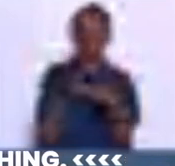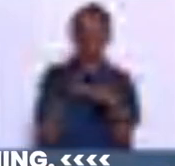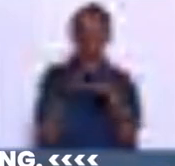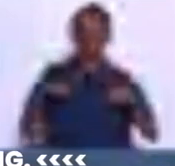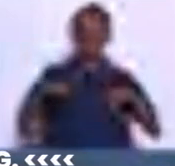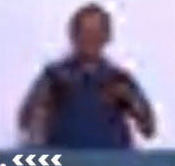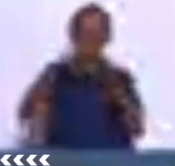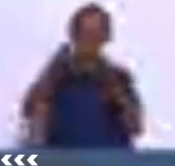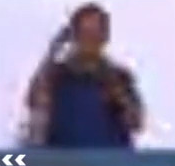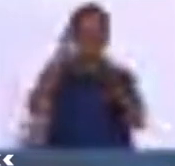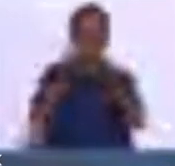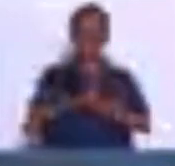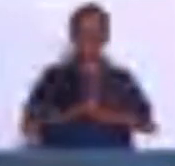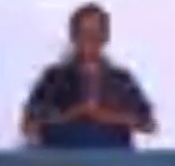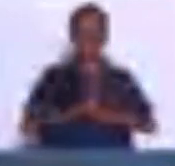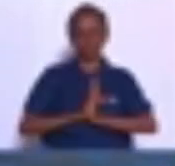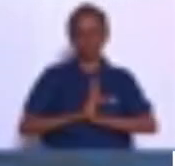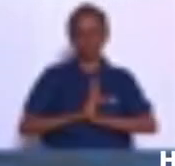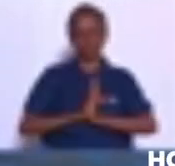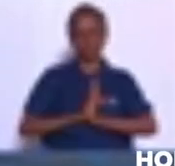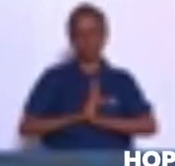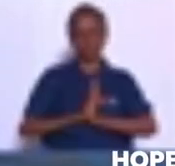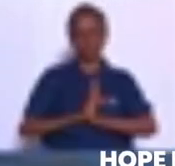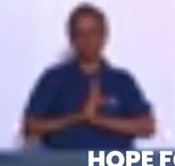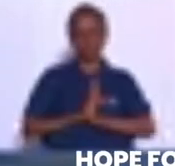stand for the word of prayer.